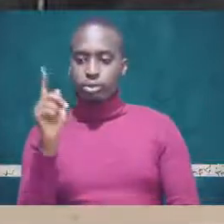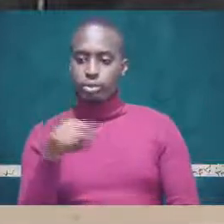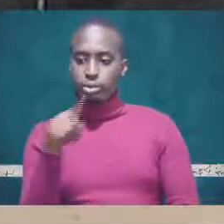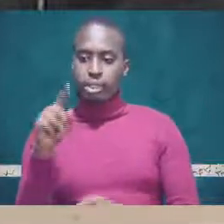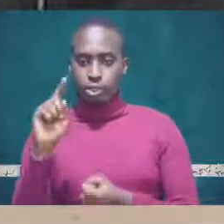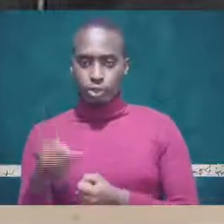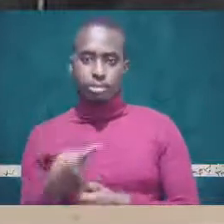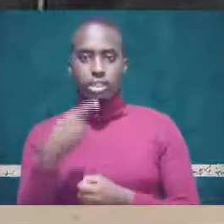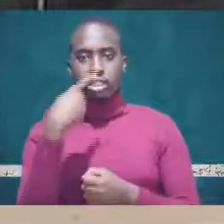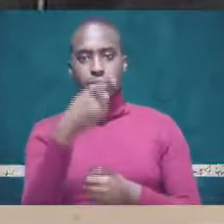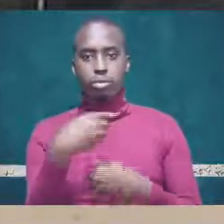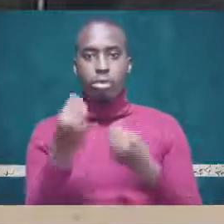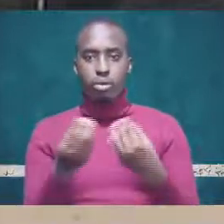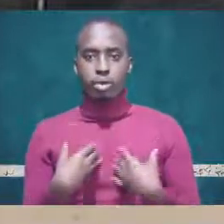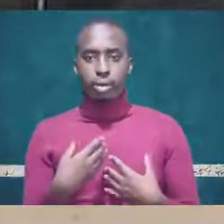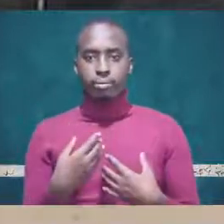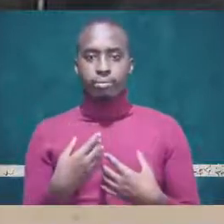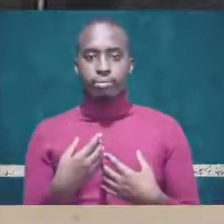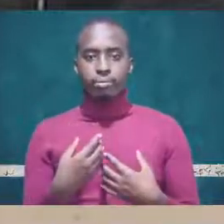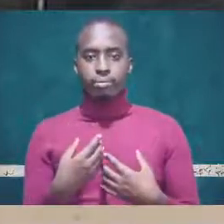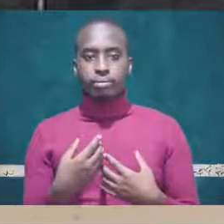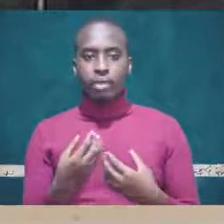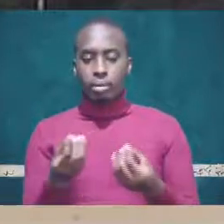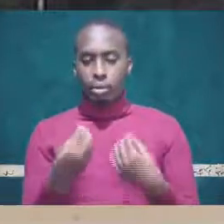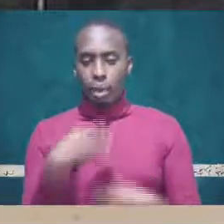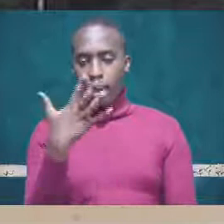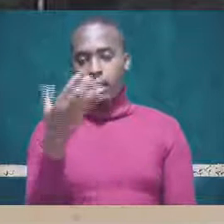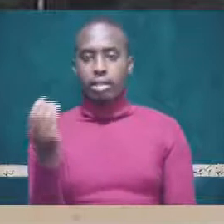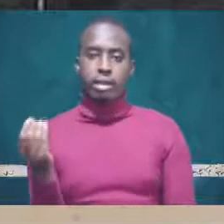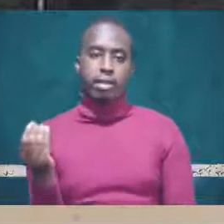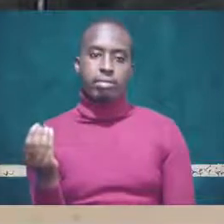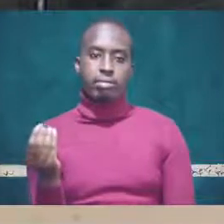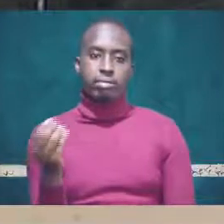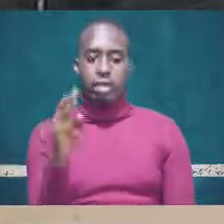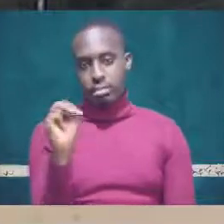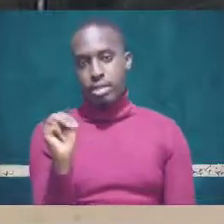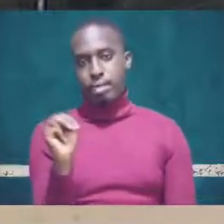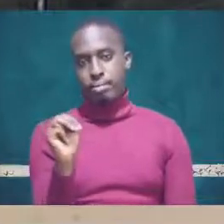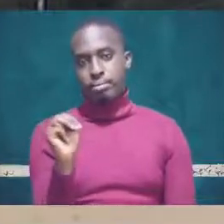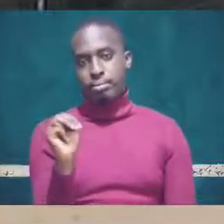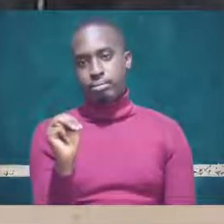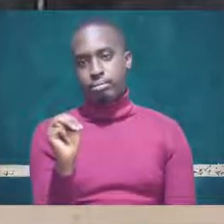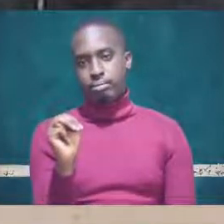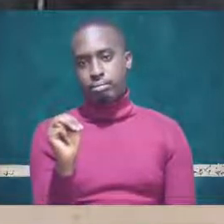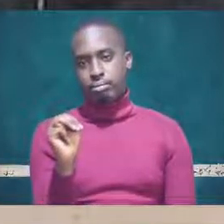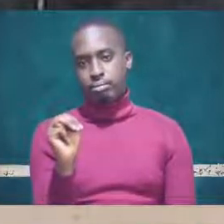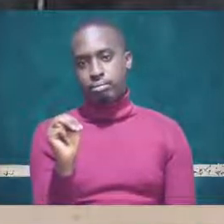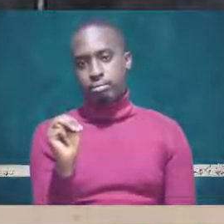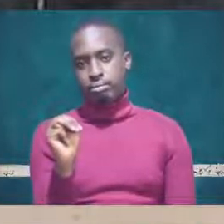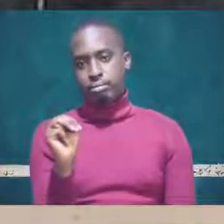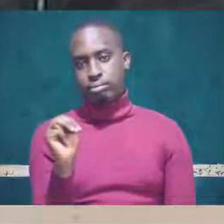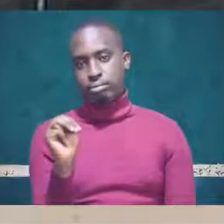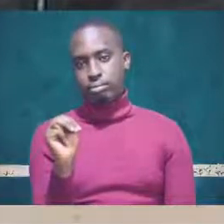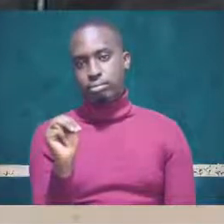And that becomes, if you cross this very well, you are going to find how many meters?